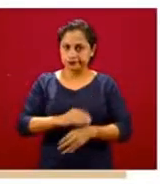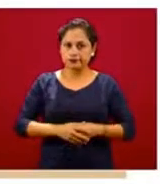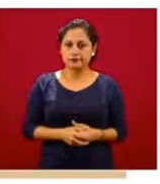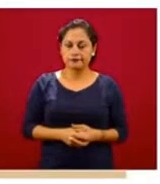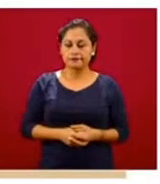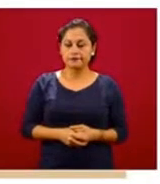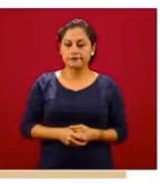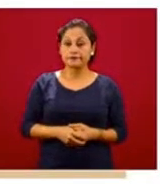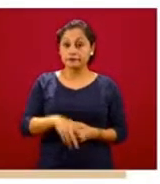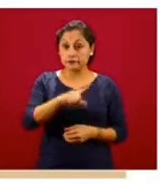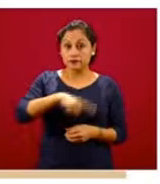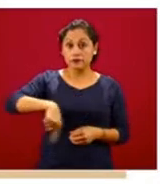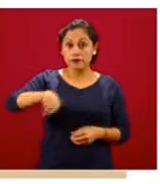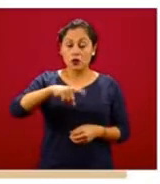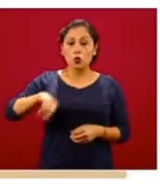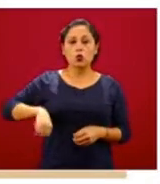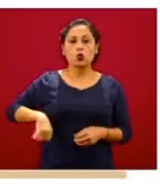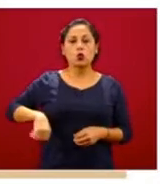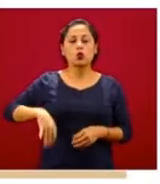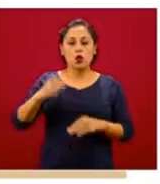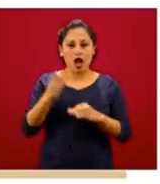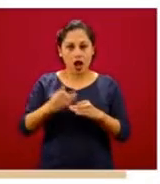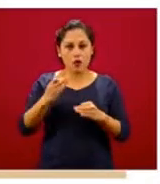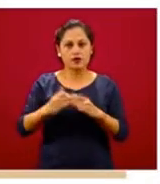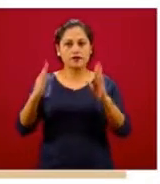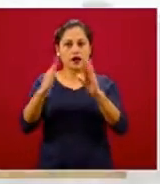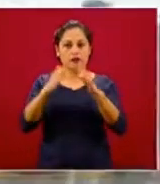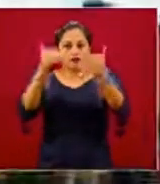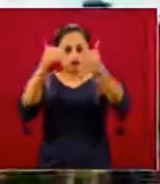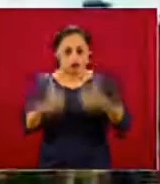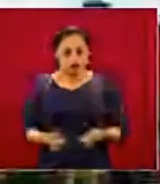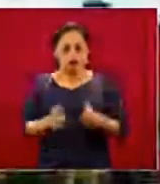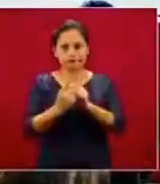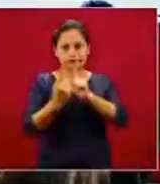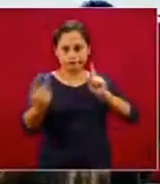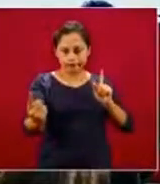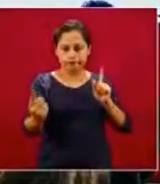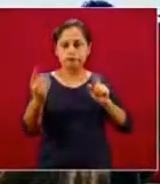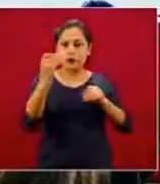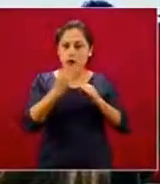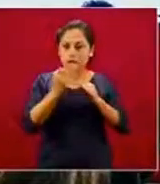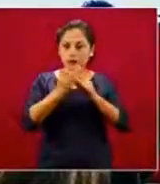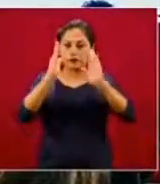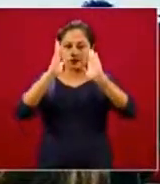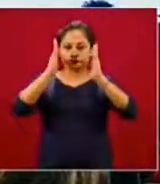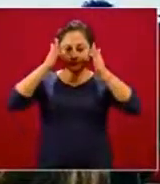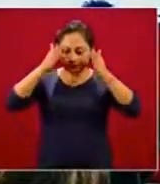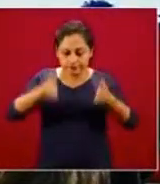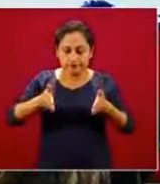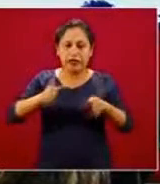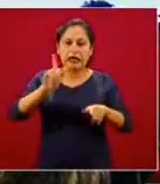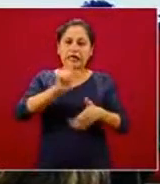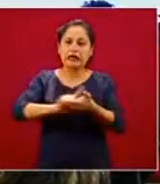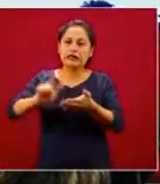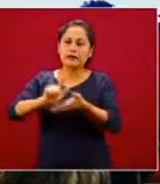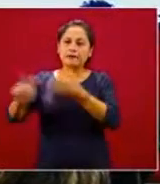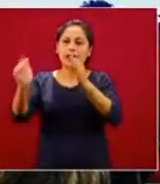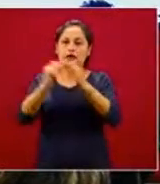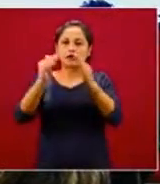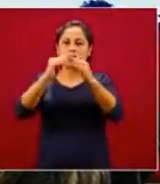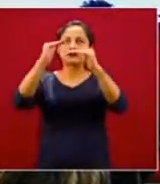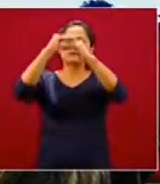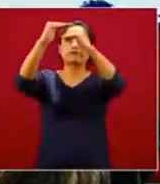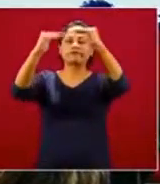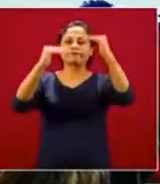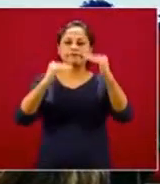the siguiente, de eliminating aprovechar la jornada de these sana distancia para tener pues, breeding pools descacharrización en los so hogares, that we